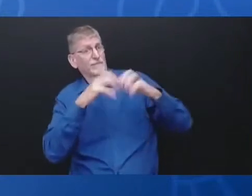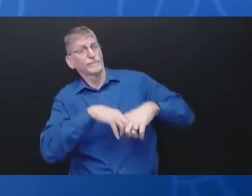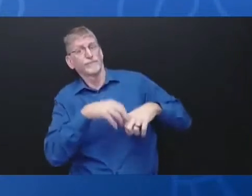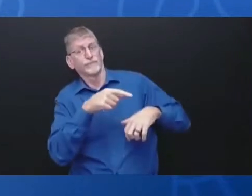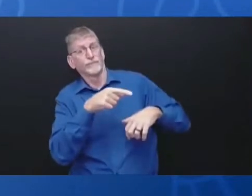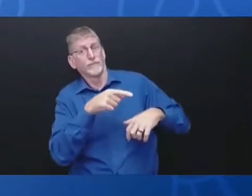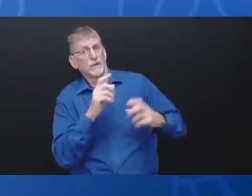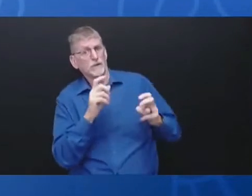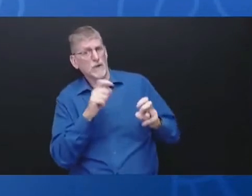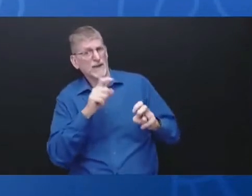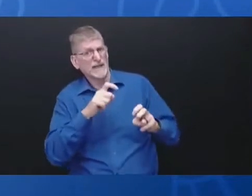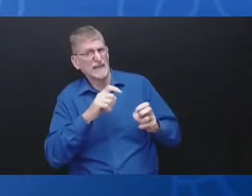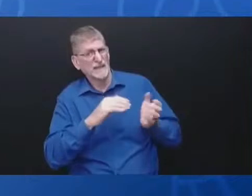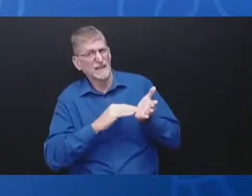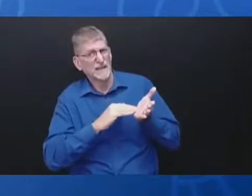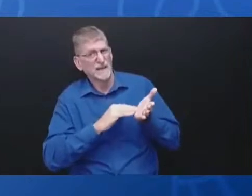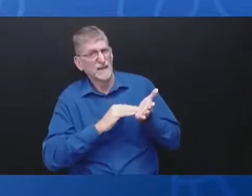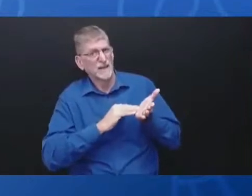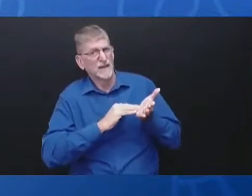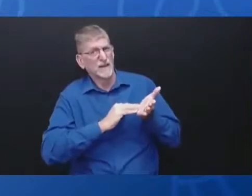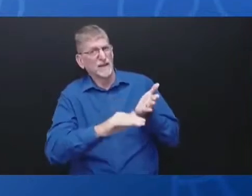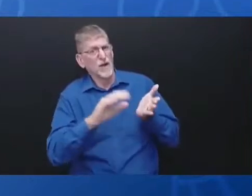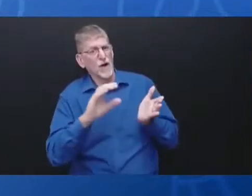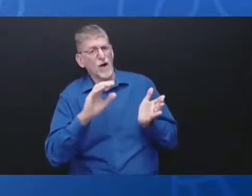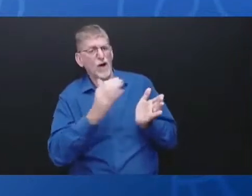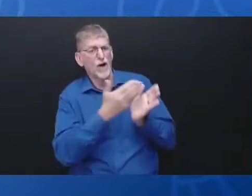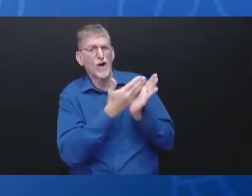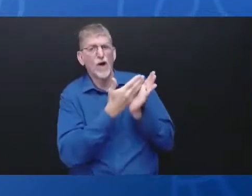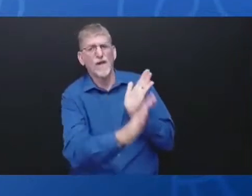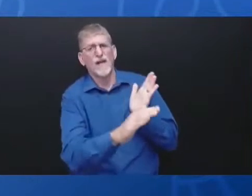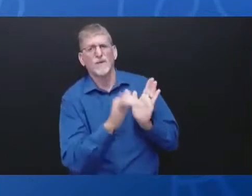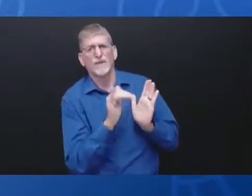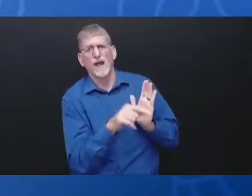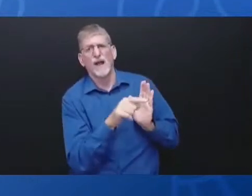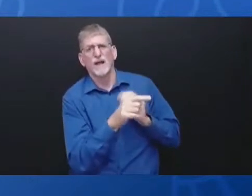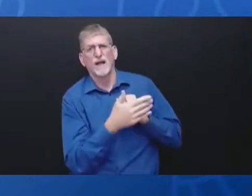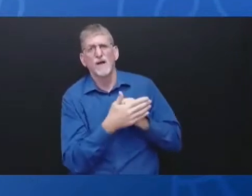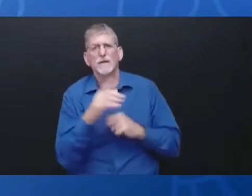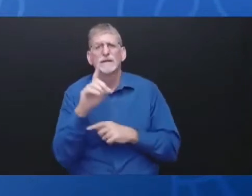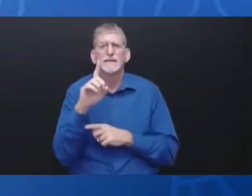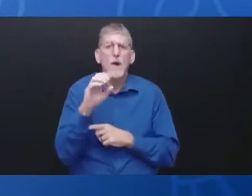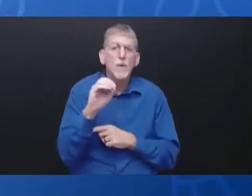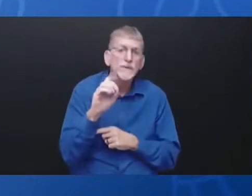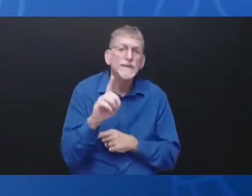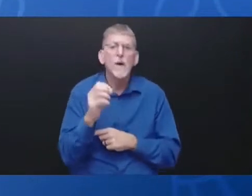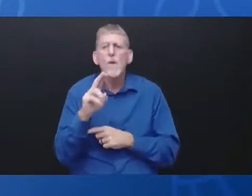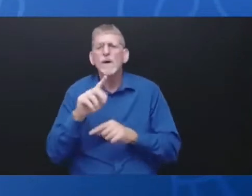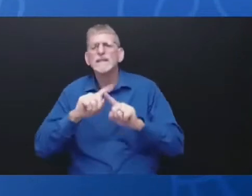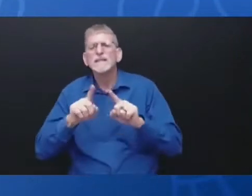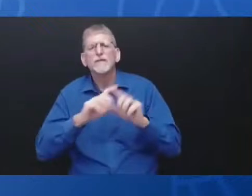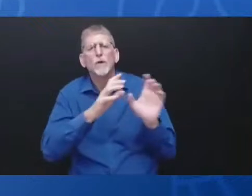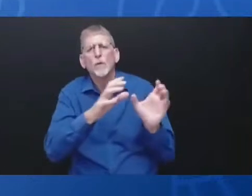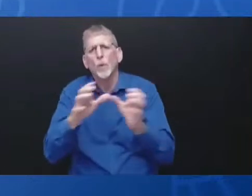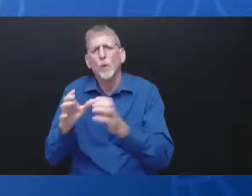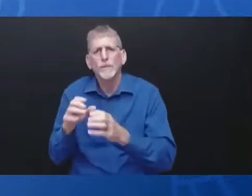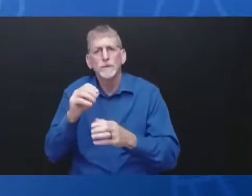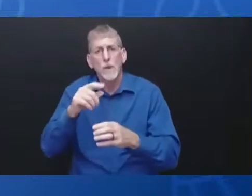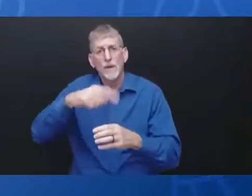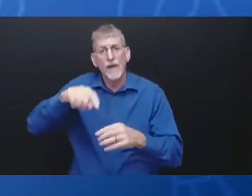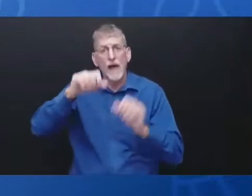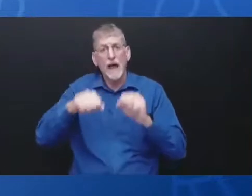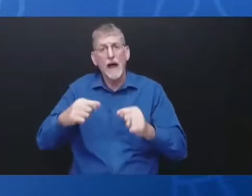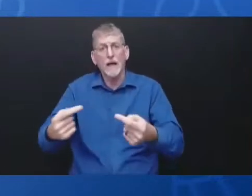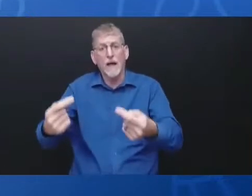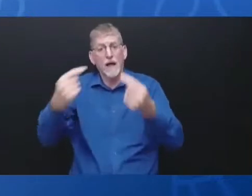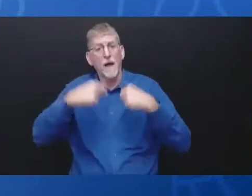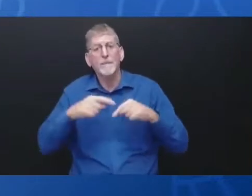the CIA, the DOD, can come and have refugee status? I do have a thought.